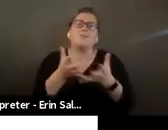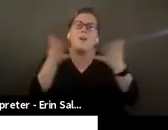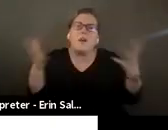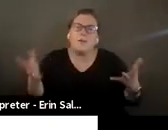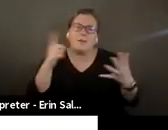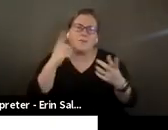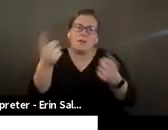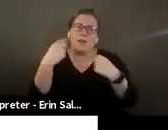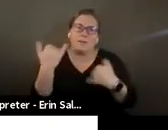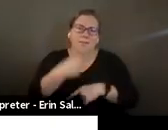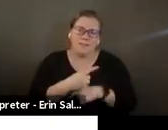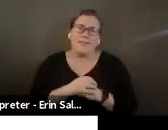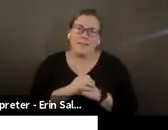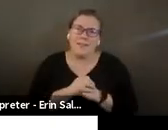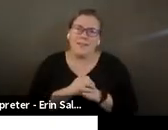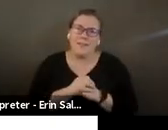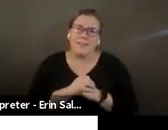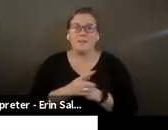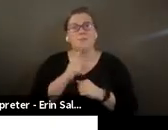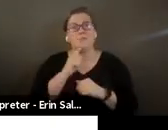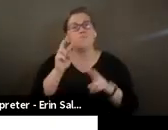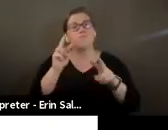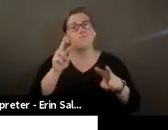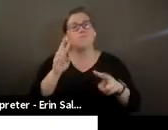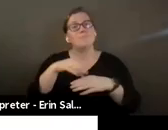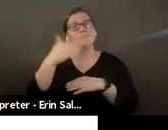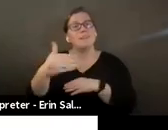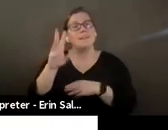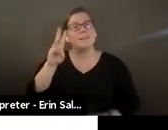webinar, and we look forward to the next webinar that